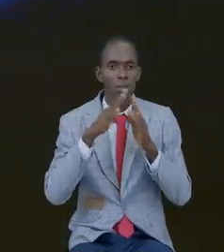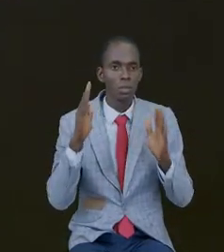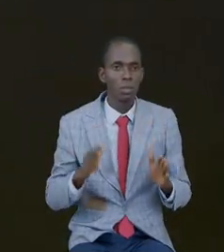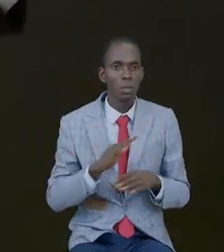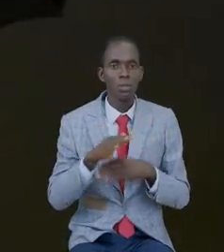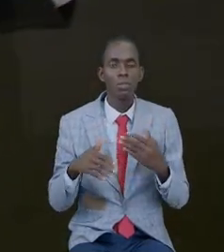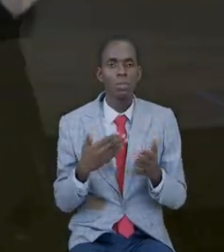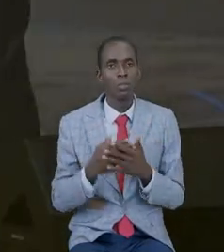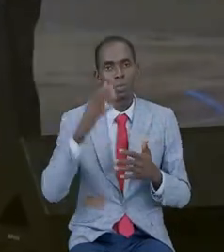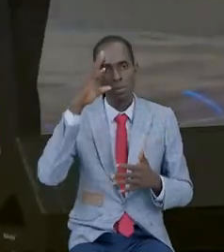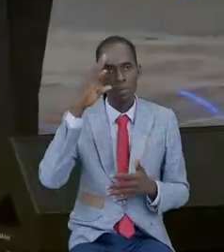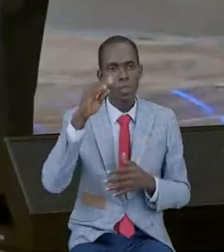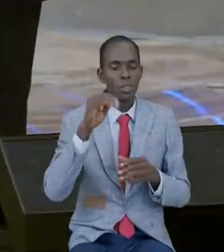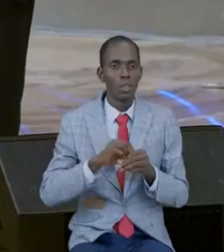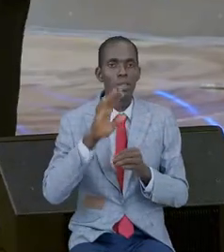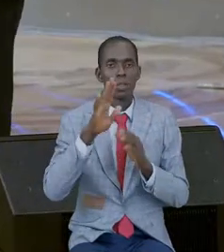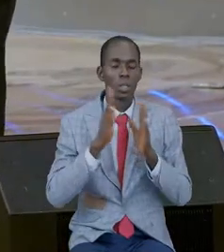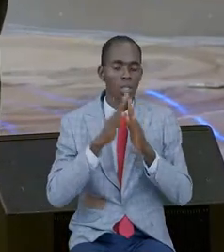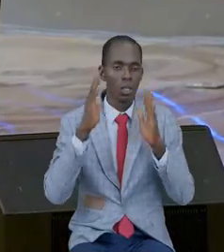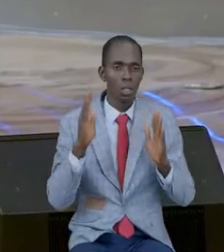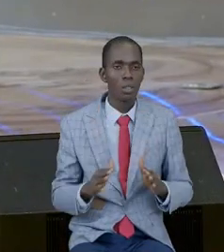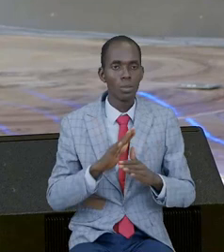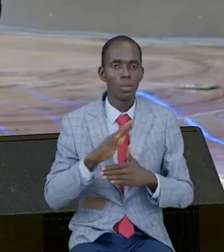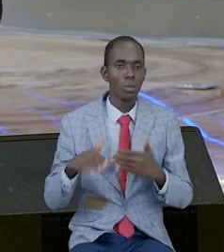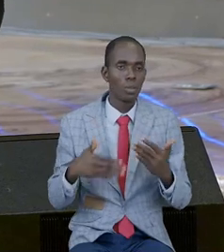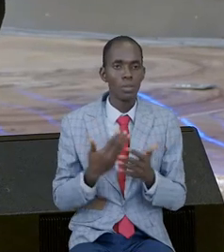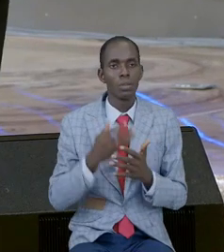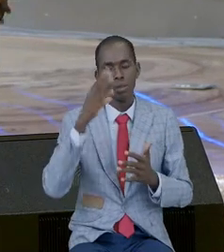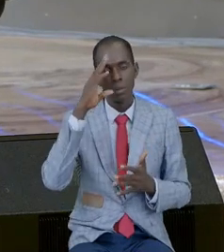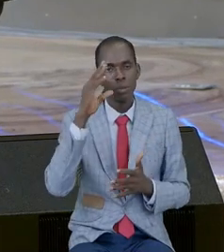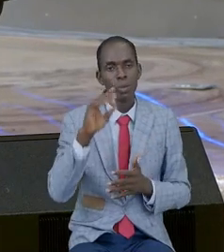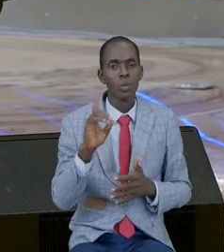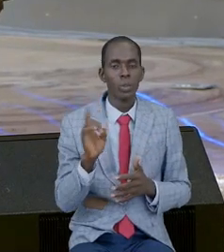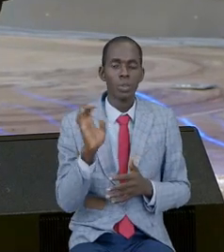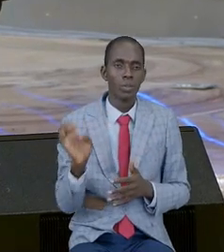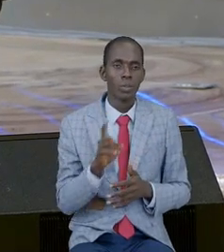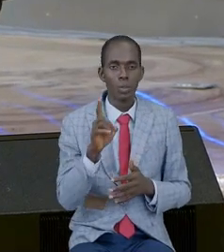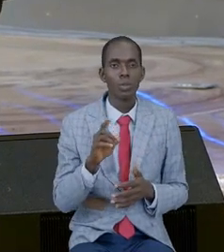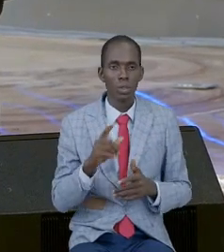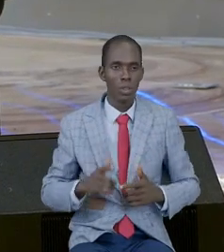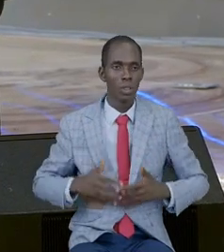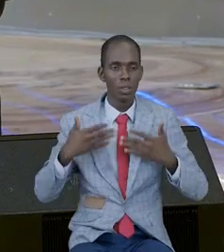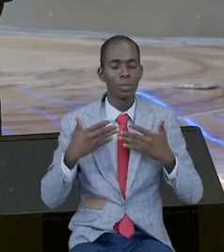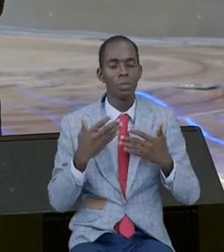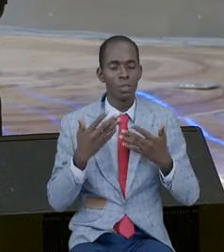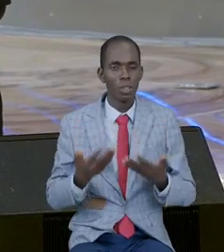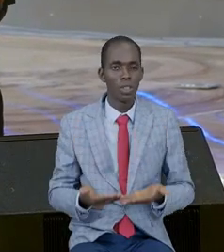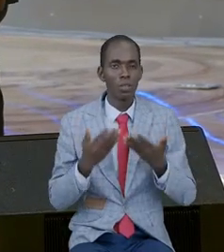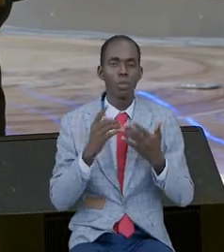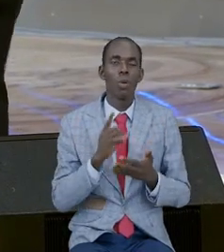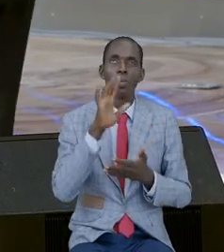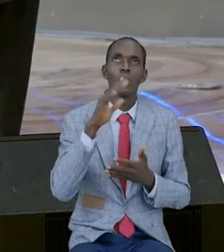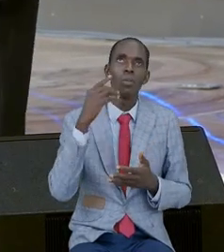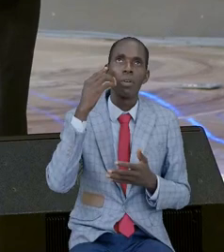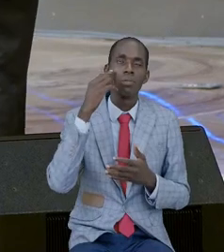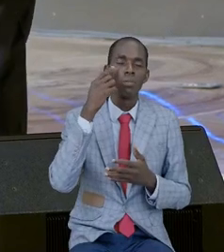men in your household all men wherever you live lift up your eyes you're going to